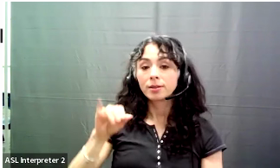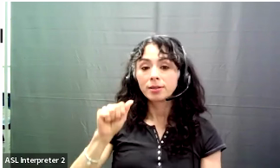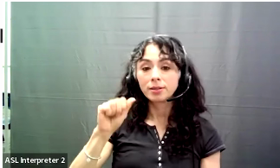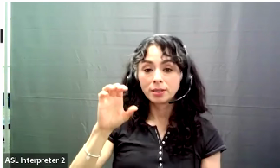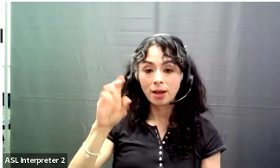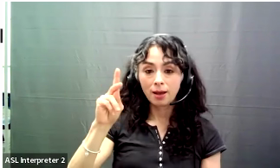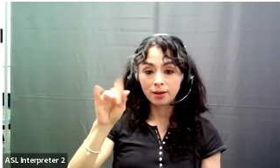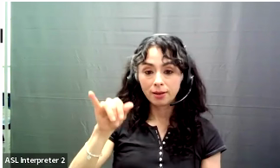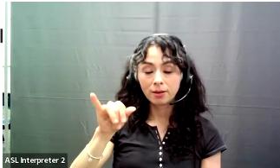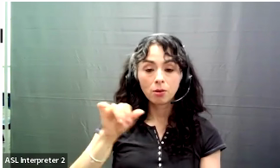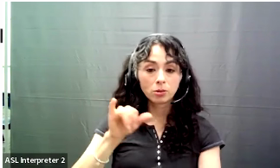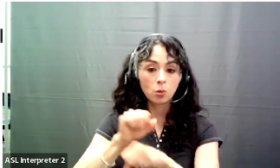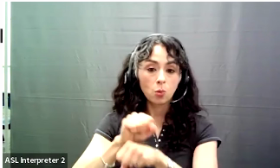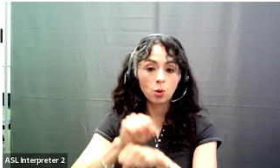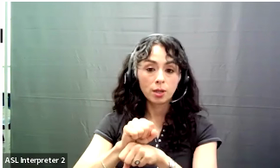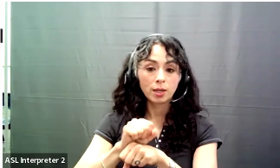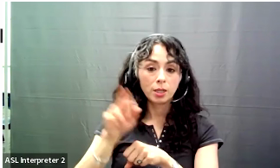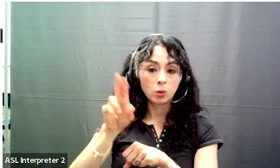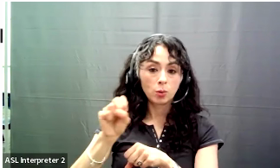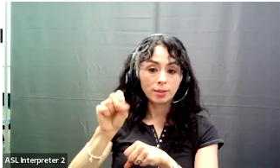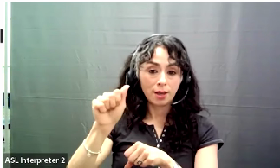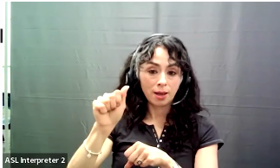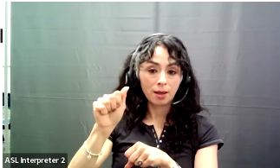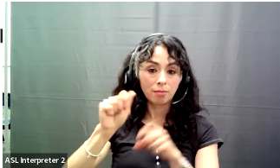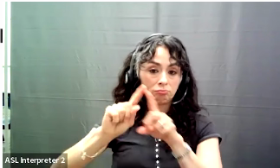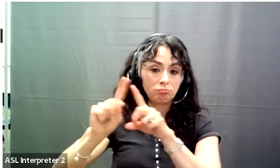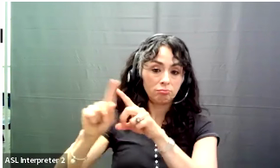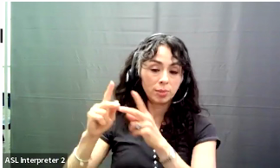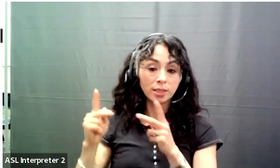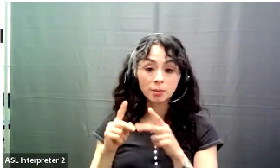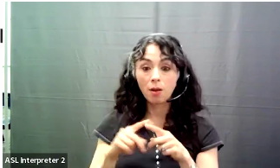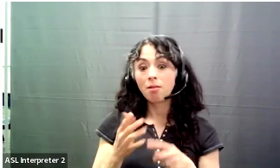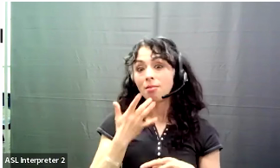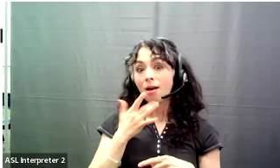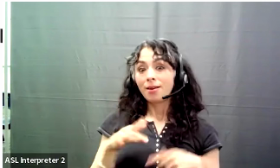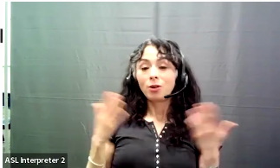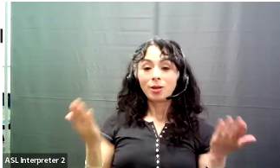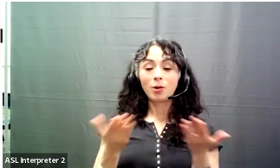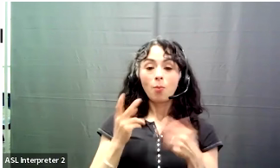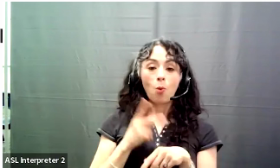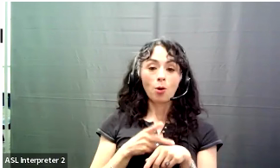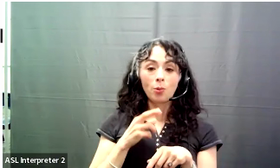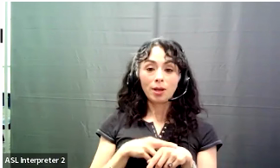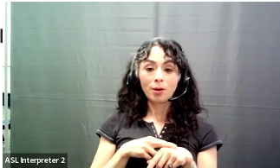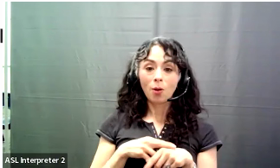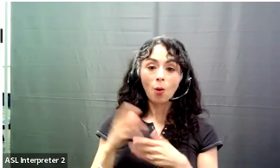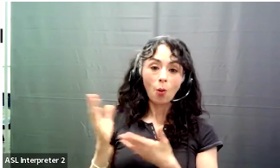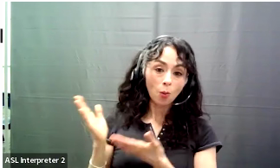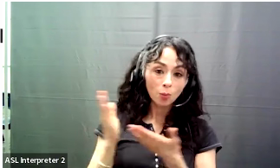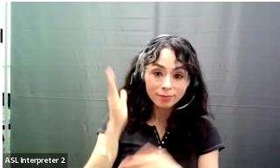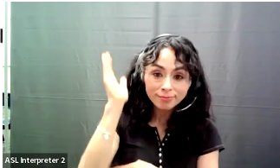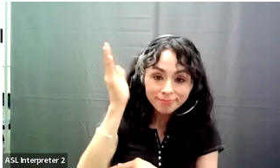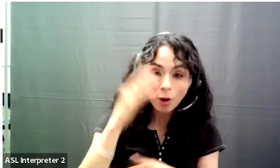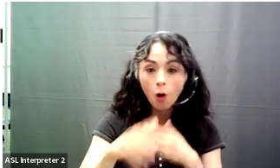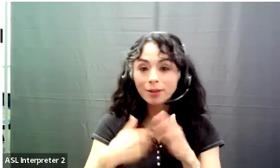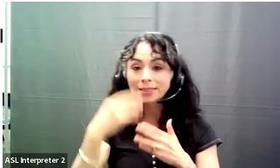in different states of the United States, but we are lucky to have them here in Puerto Rico to share all